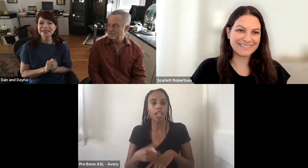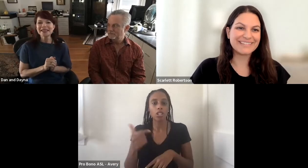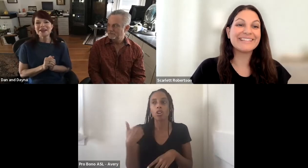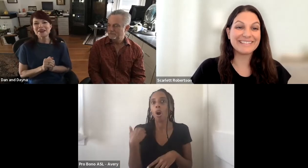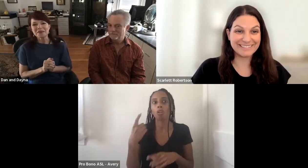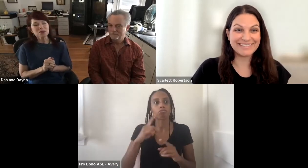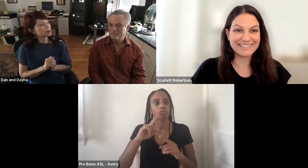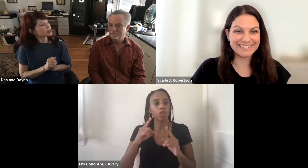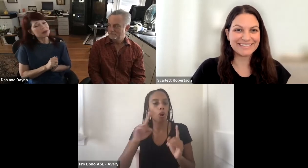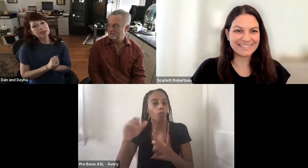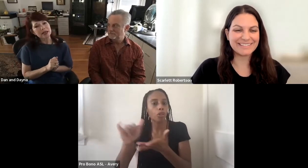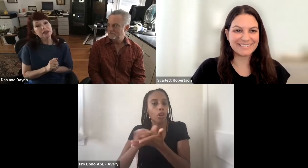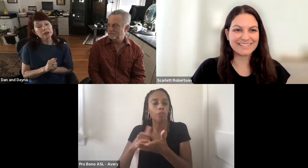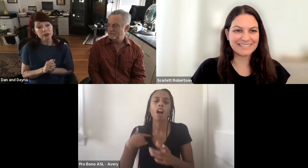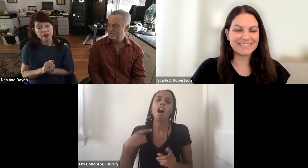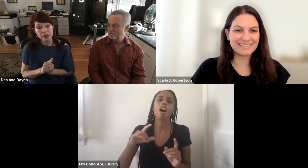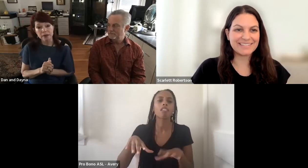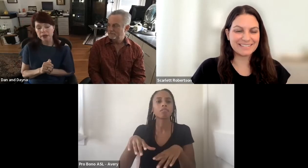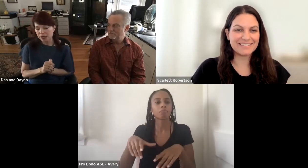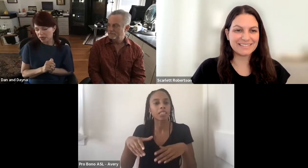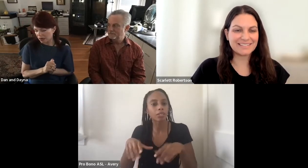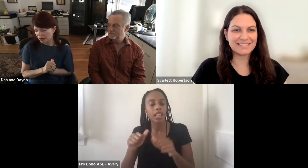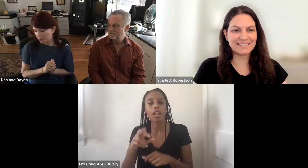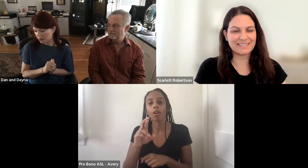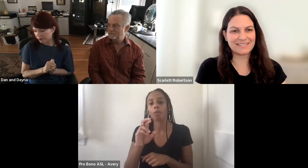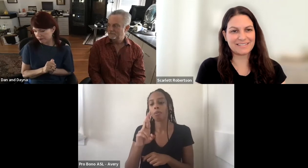dinner. So by the time we sat and interviewed him,